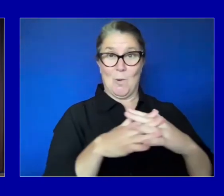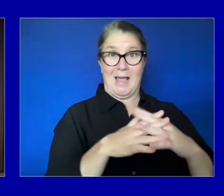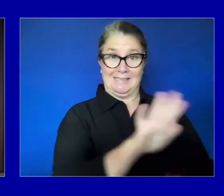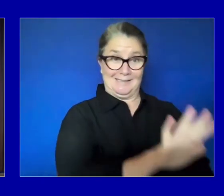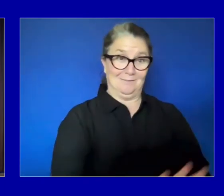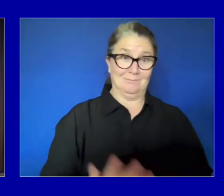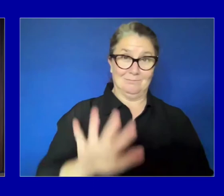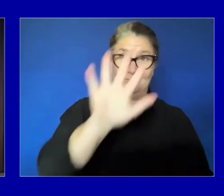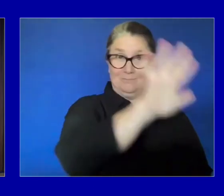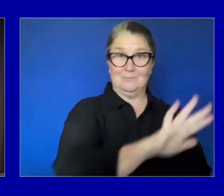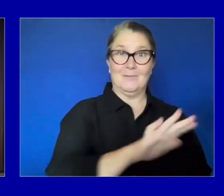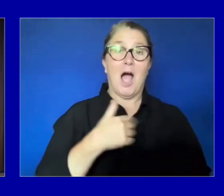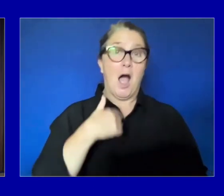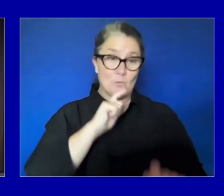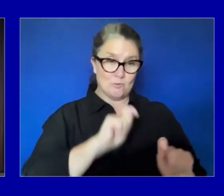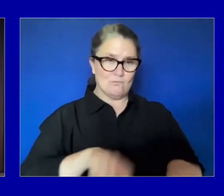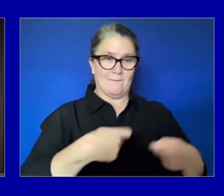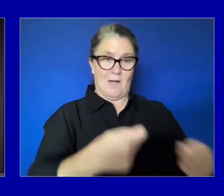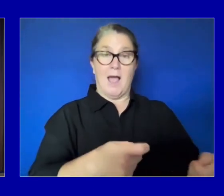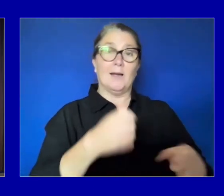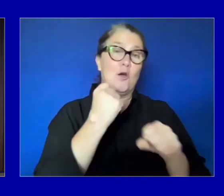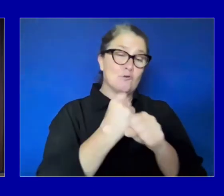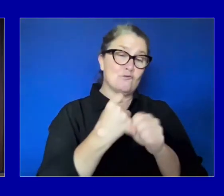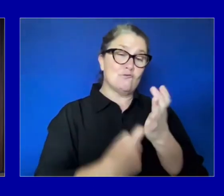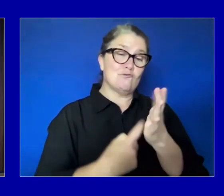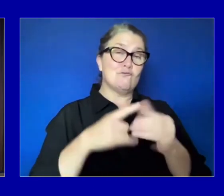joke, you know, grass. Um,